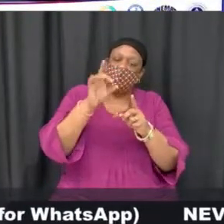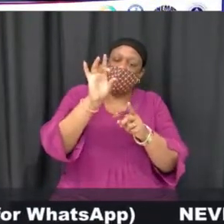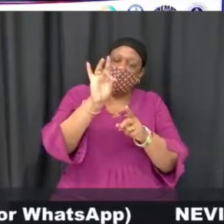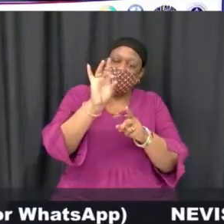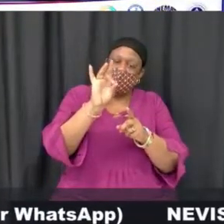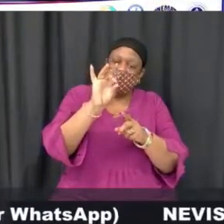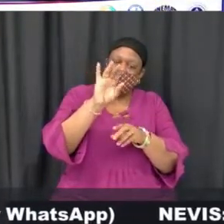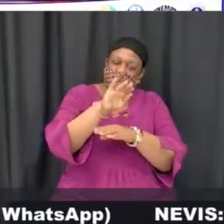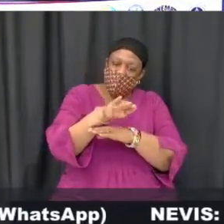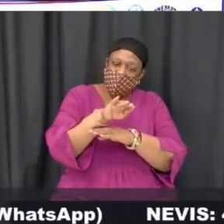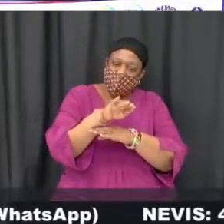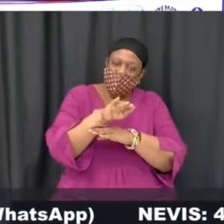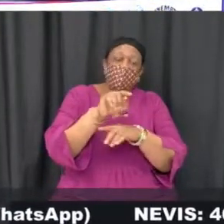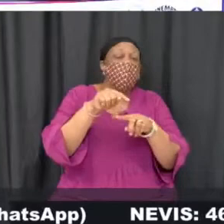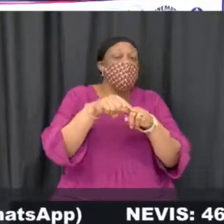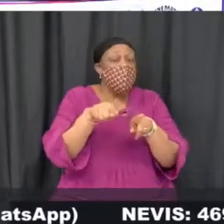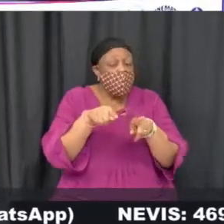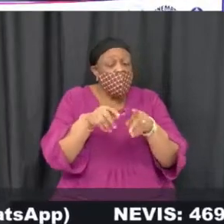close earlier.